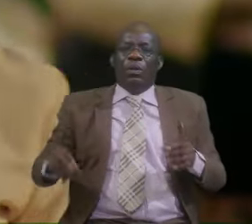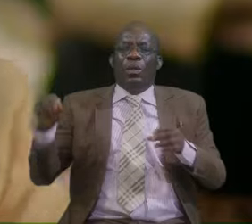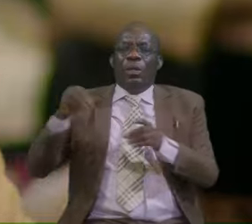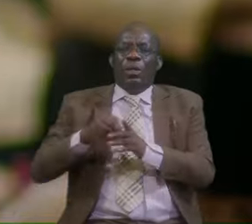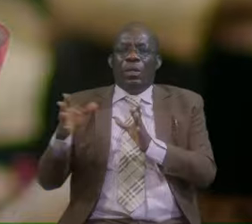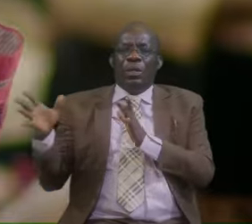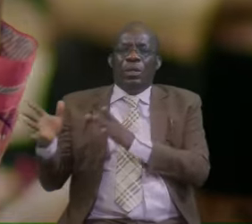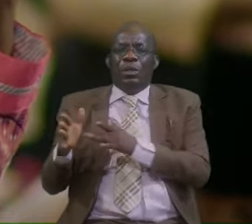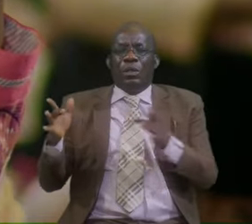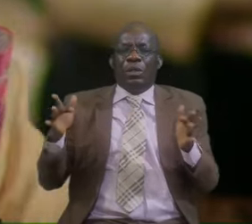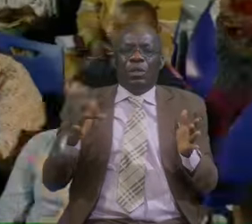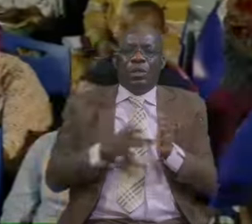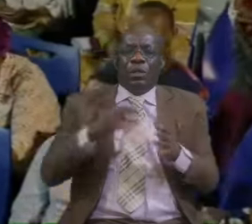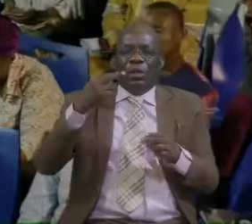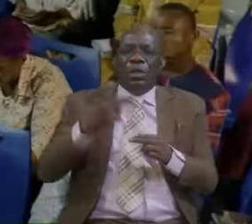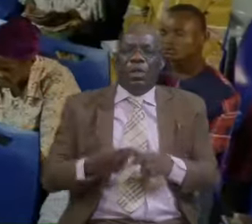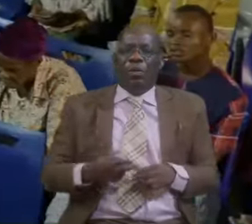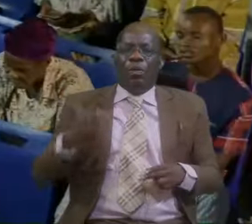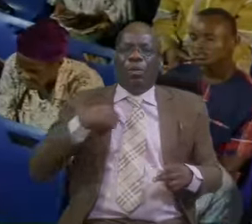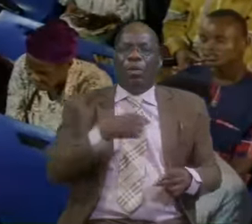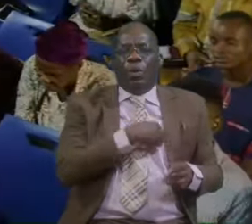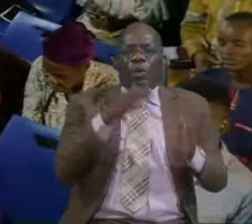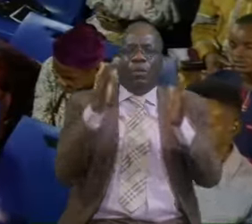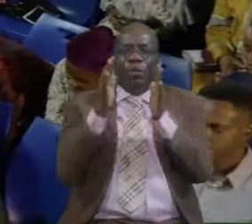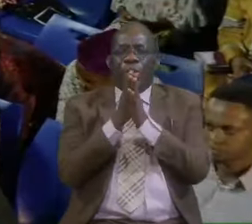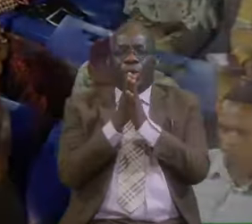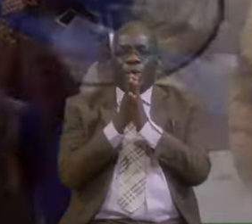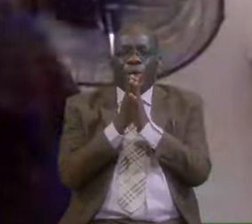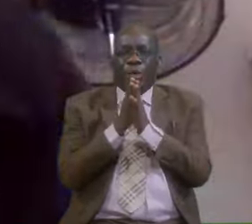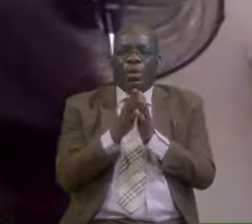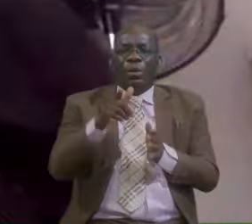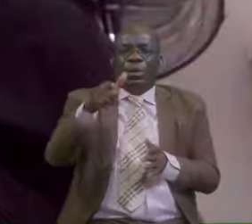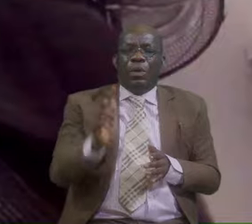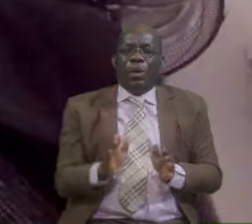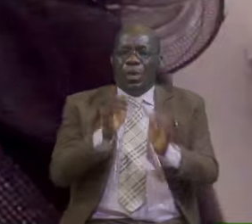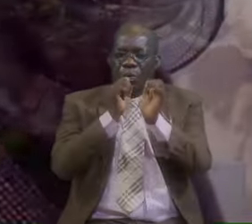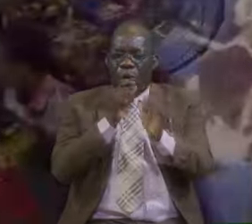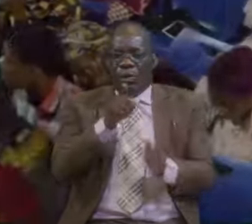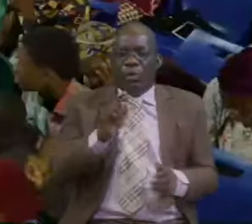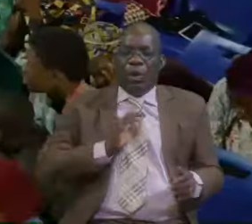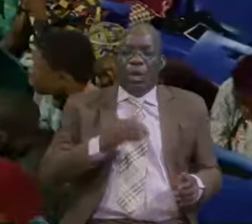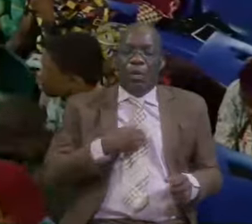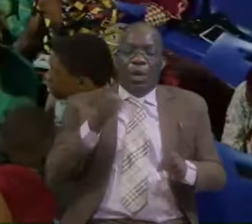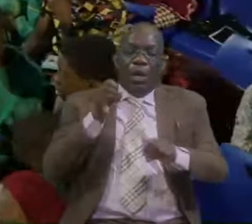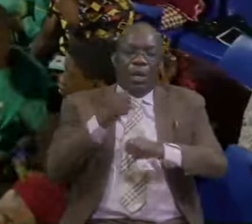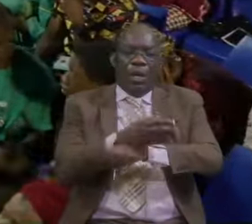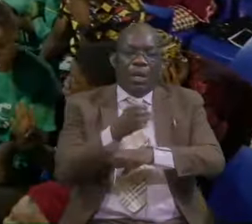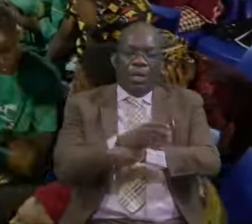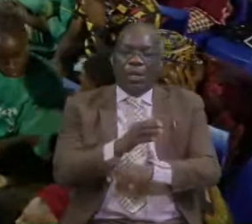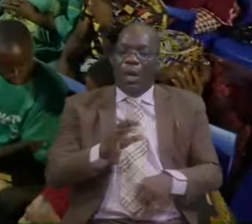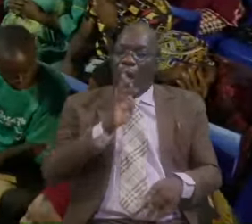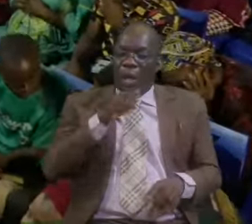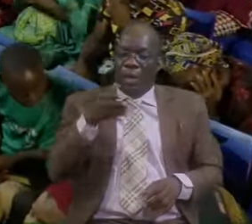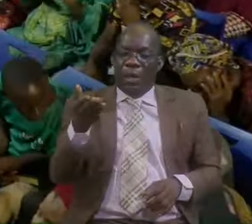name we pray. God bless you. Our counselors are there, and the counselors